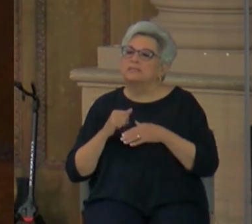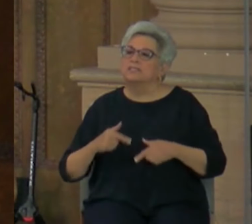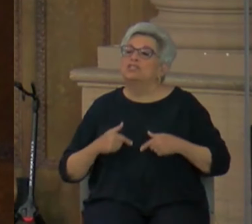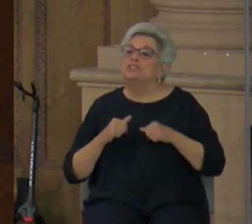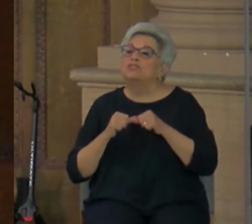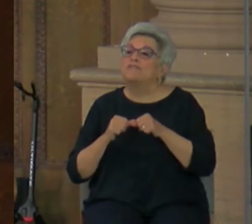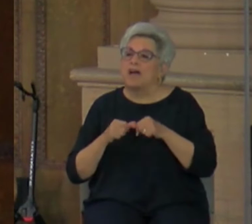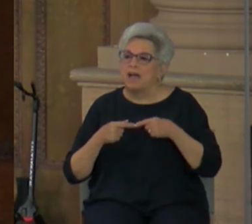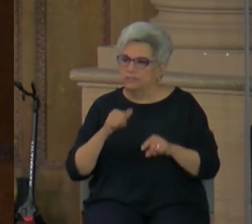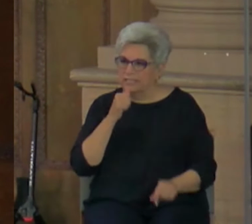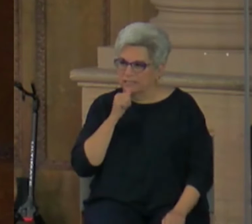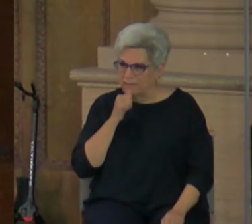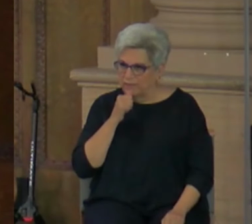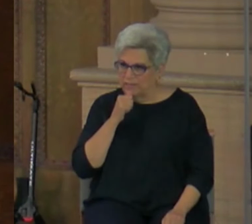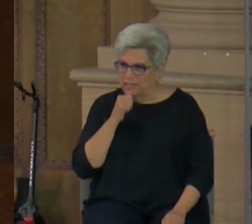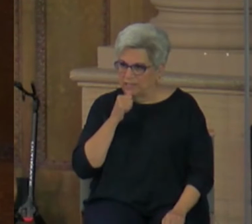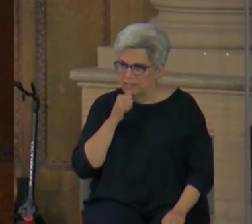you suffer.